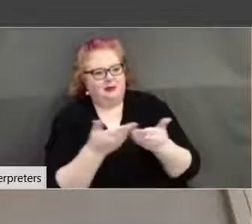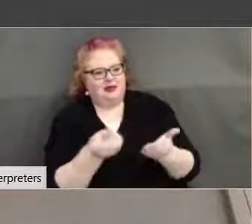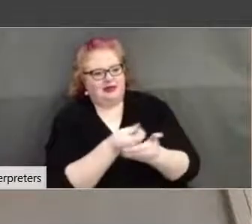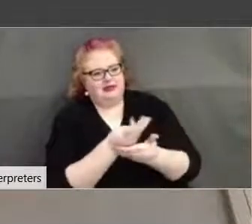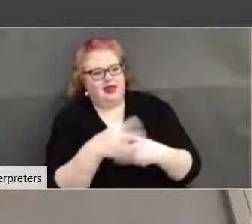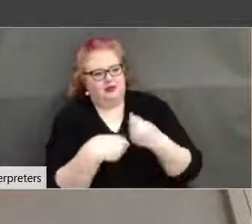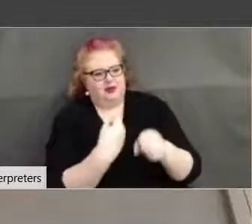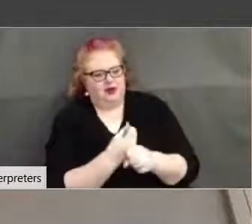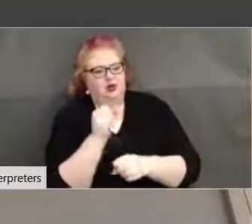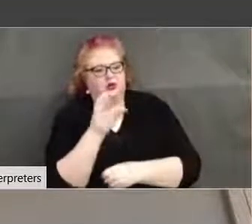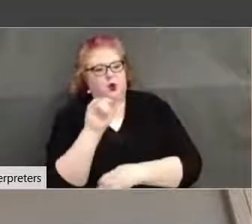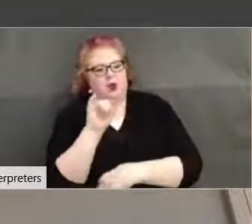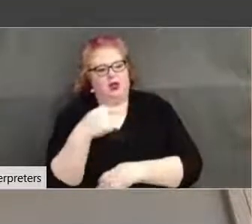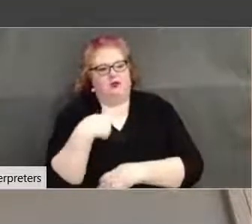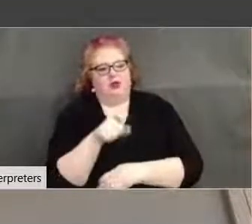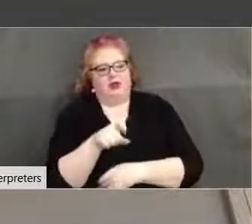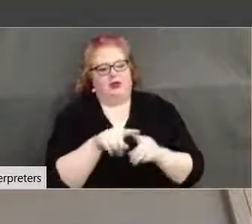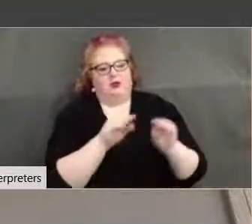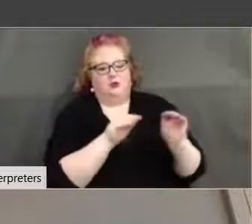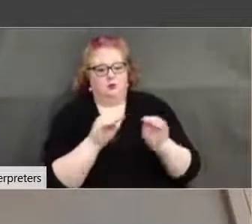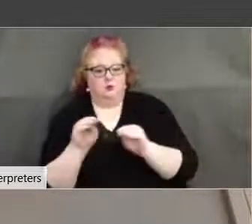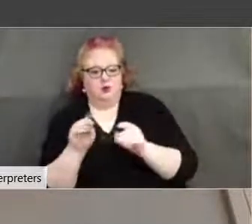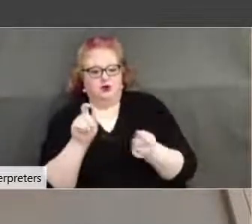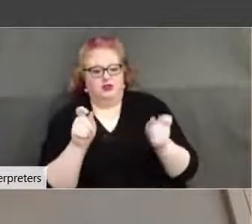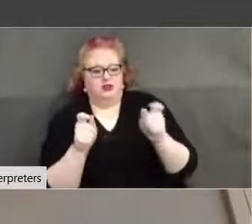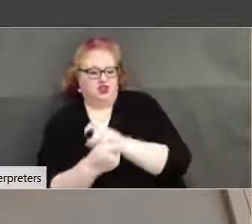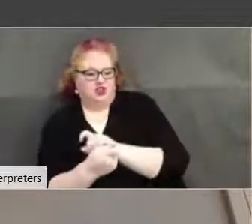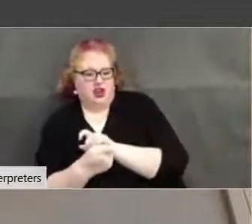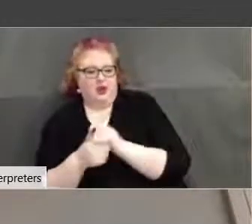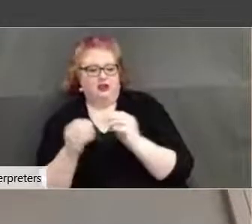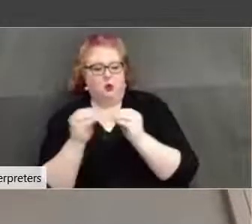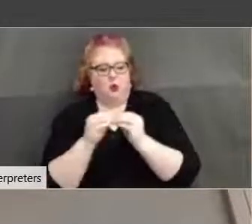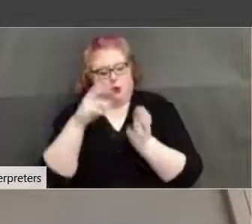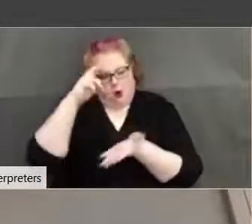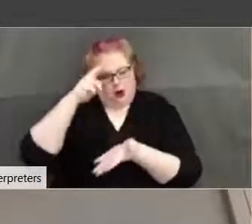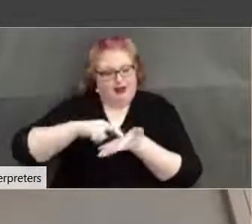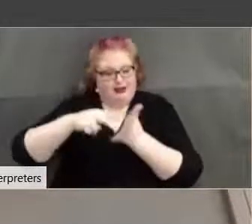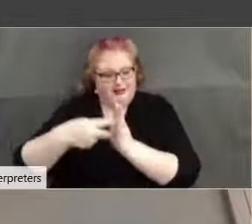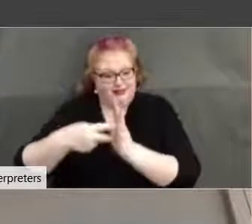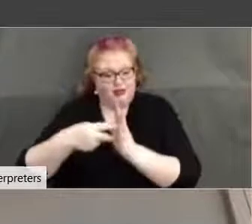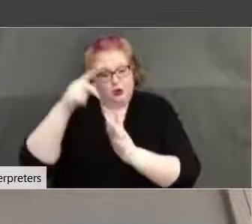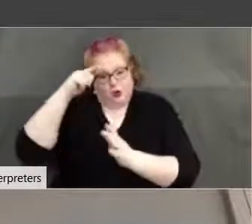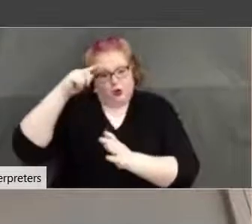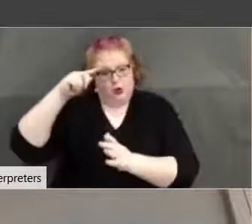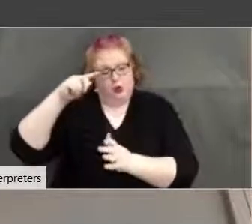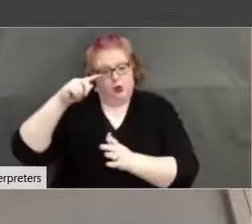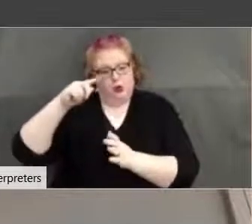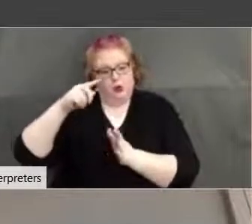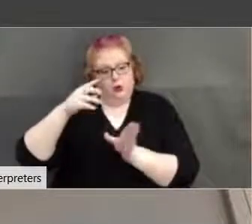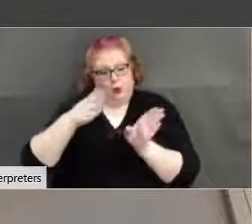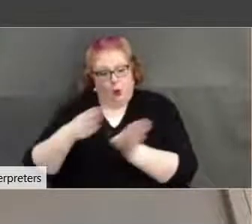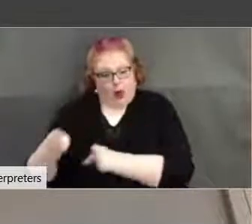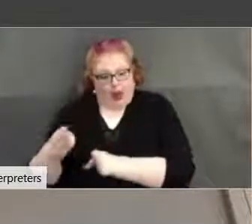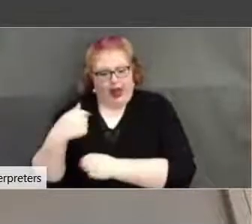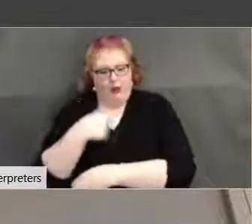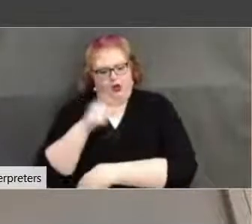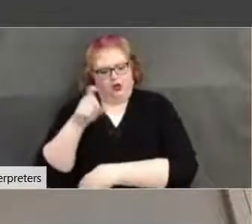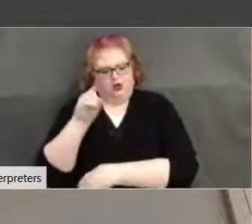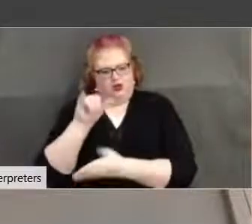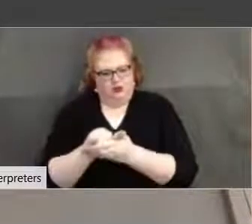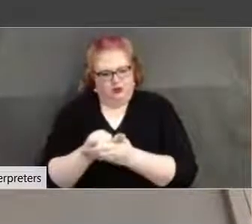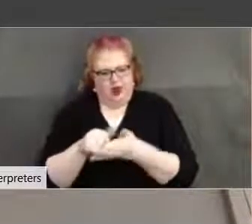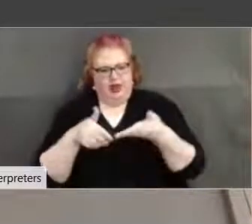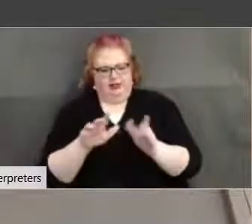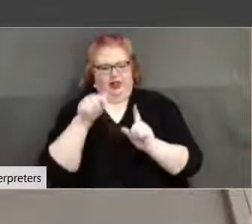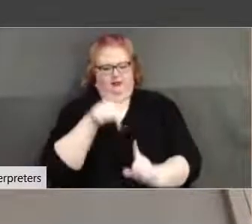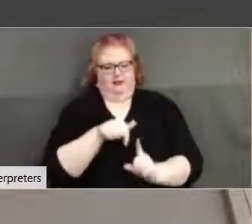that direction in a more intentional manner, then I think we need to do that, because let this pandemic be what propels us